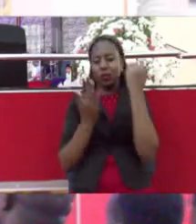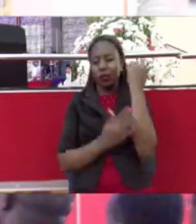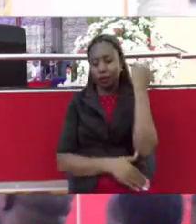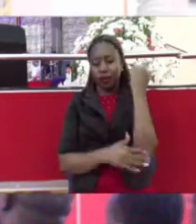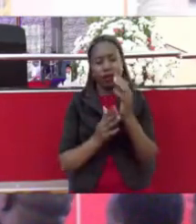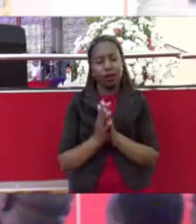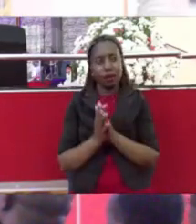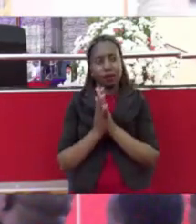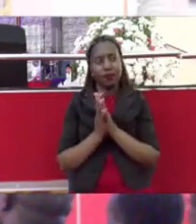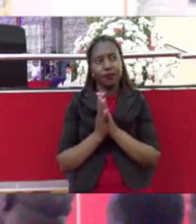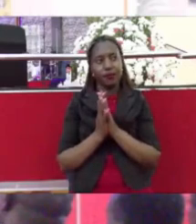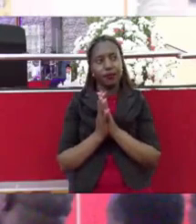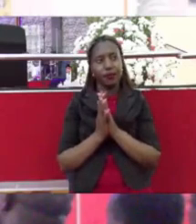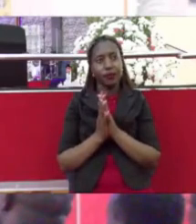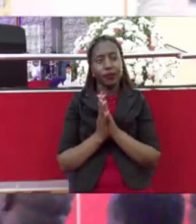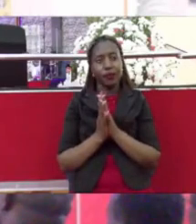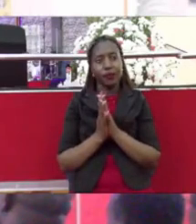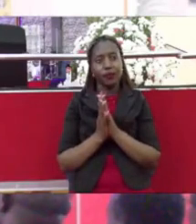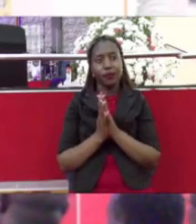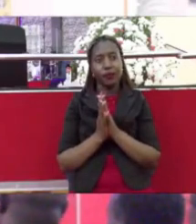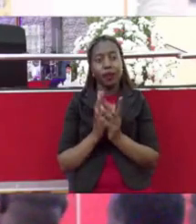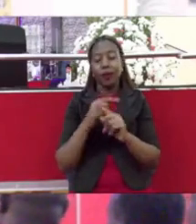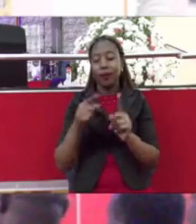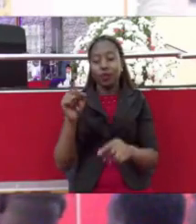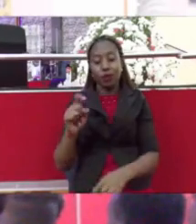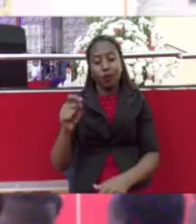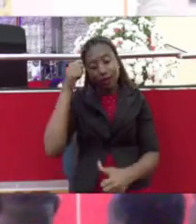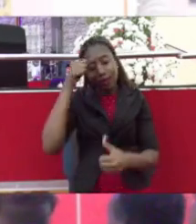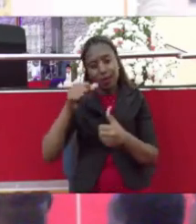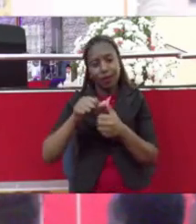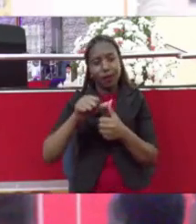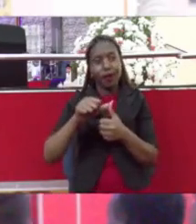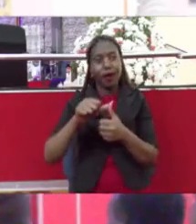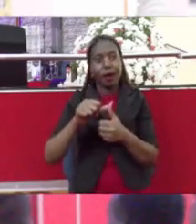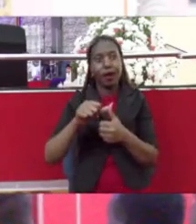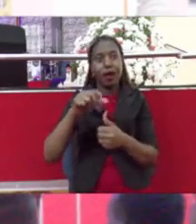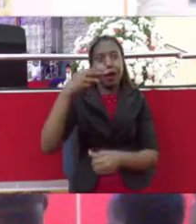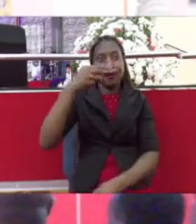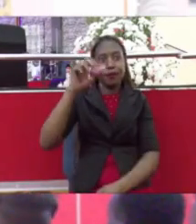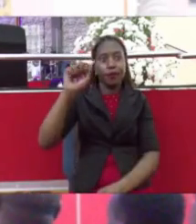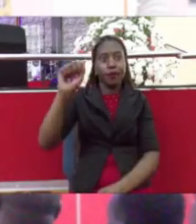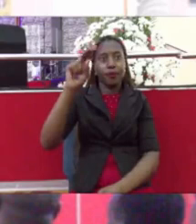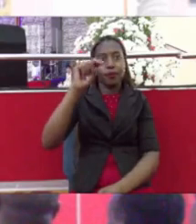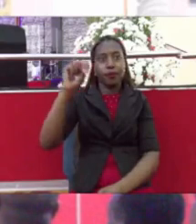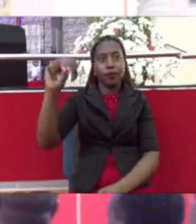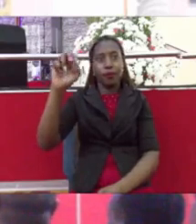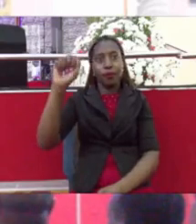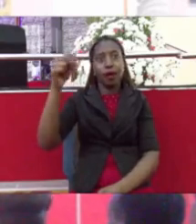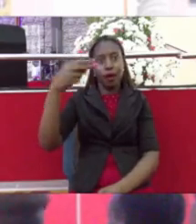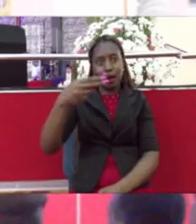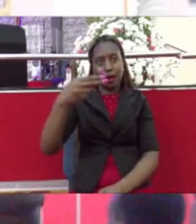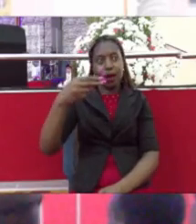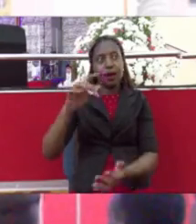uchungu inaingia ndani yetu. But we need to remember about Hannah in the Bible. Ni vizuri tukumbuke kuhusu Hannah katika andiko. She